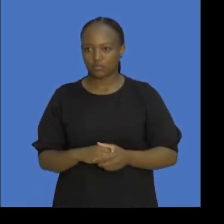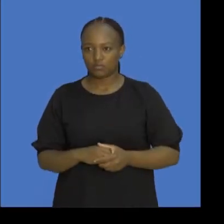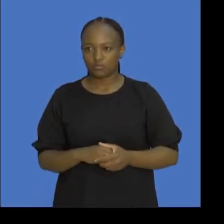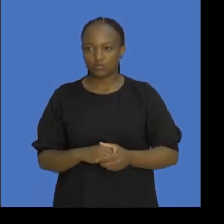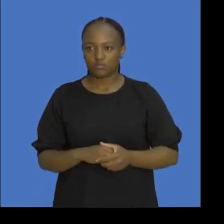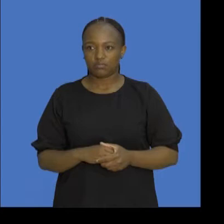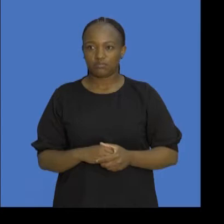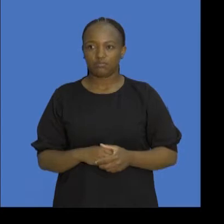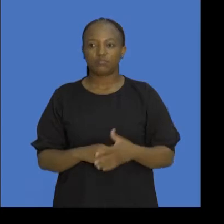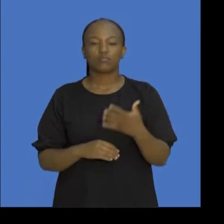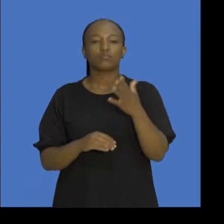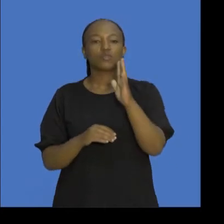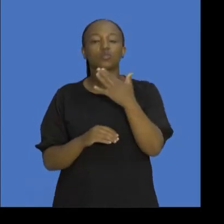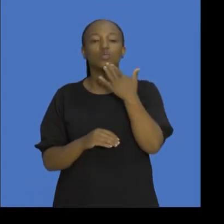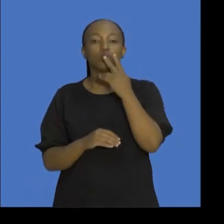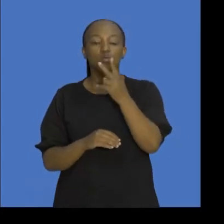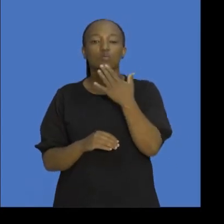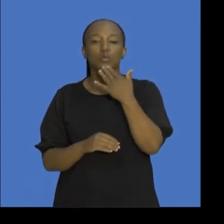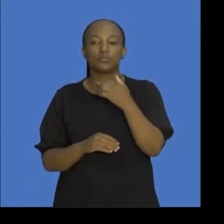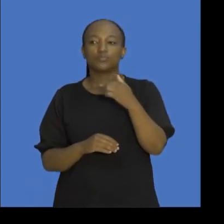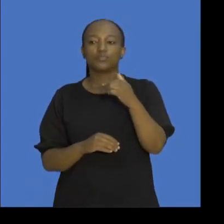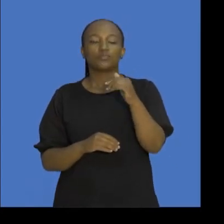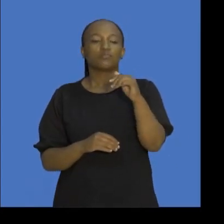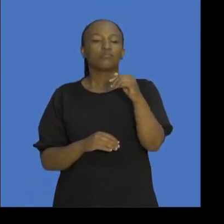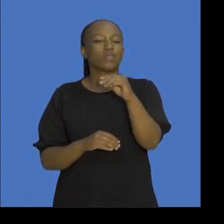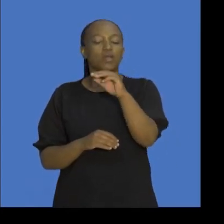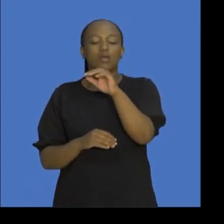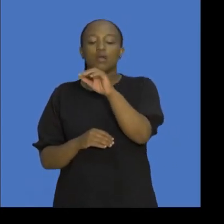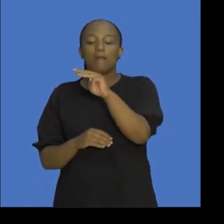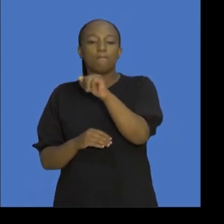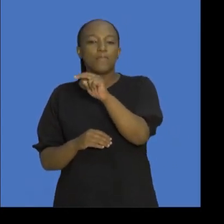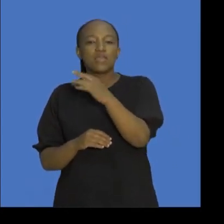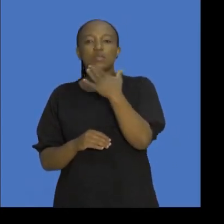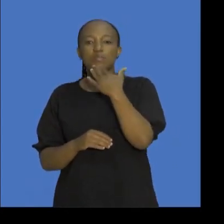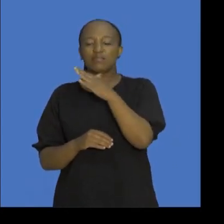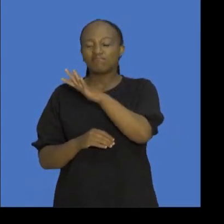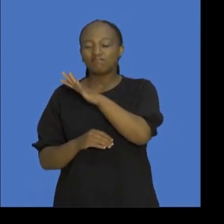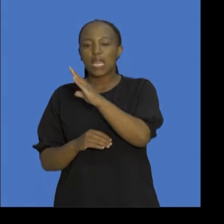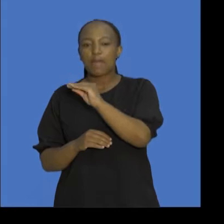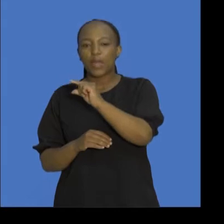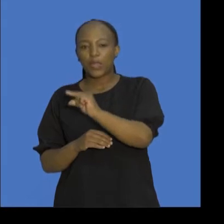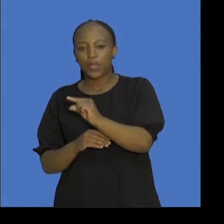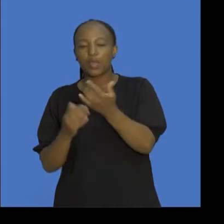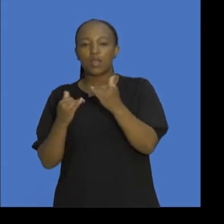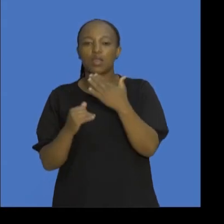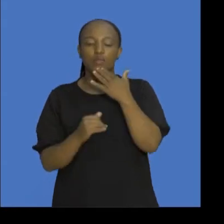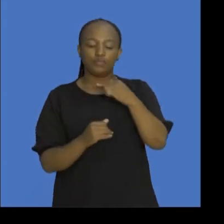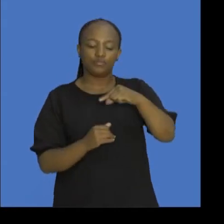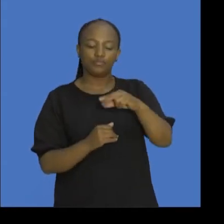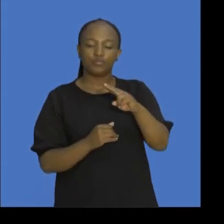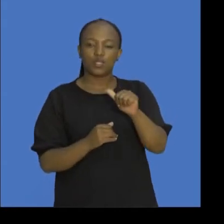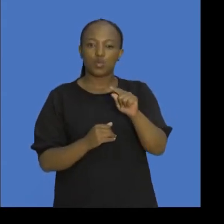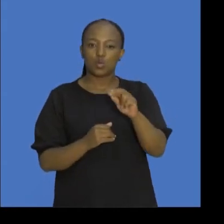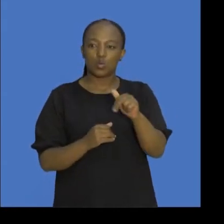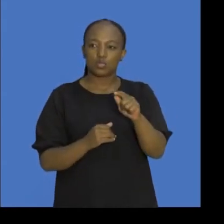look at quartiles. We looked at mean already, which is the average. We're going to look at median. We're going to look at